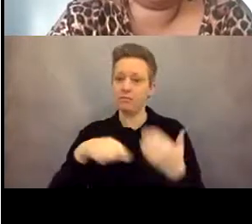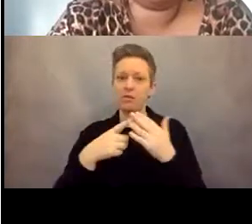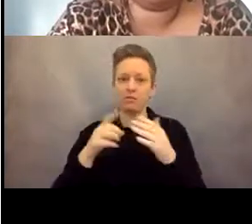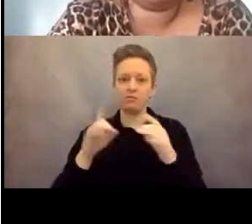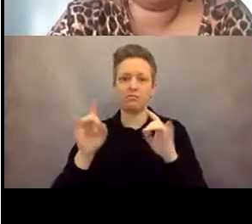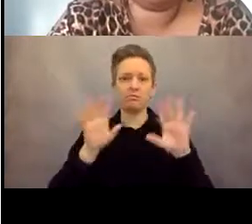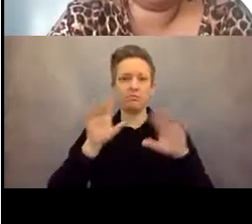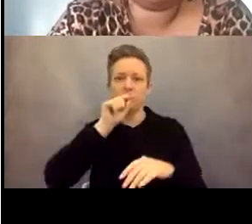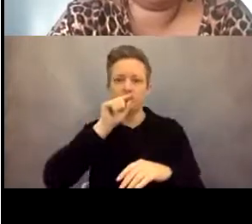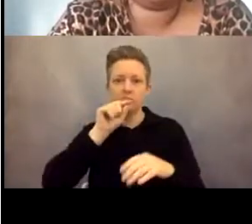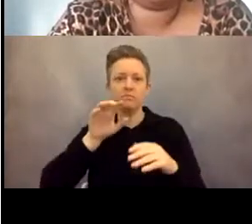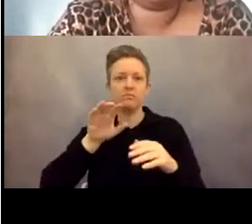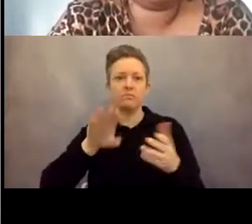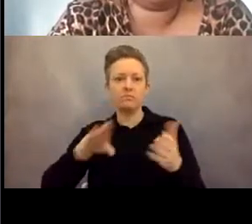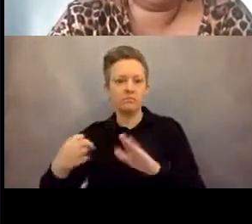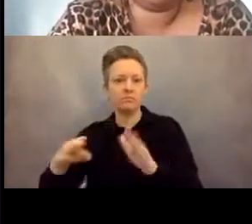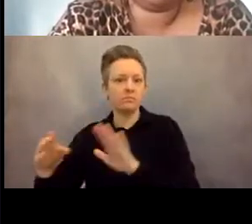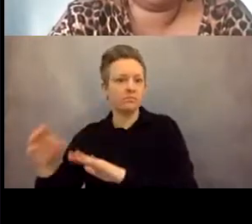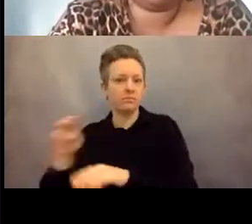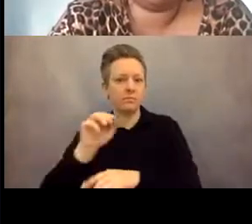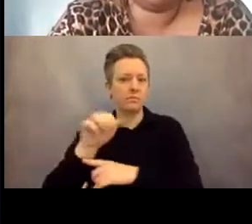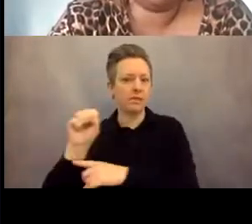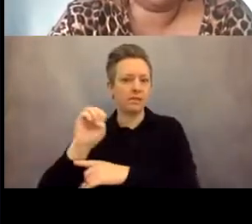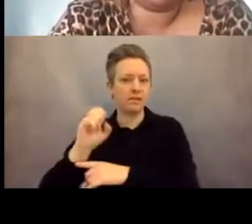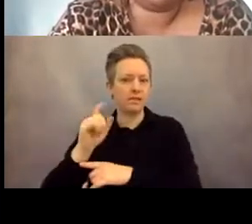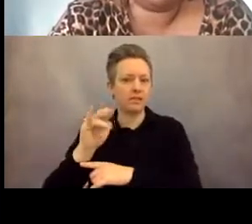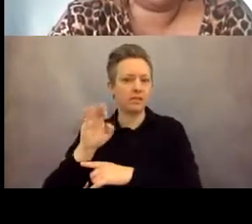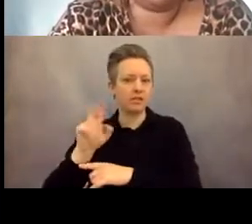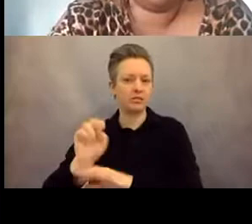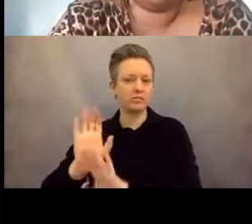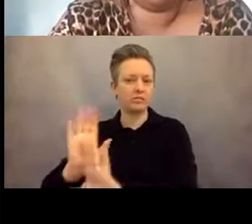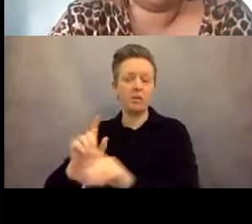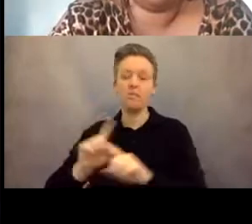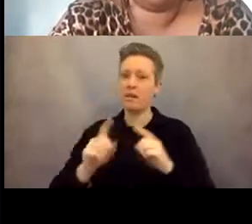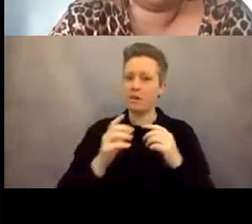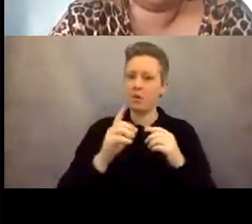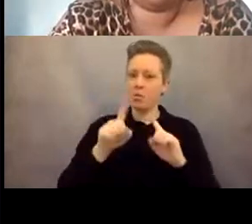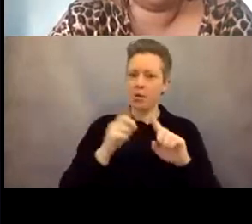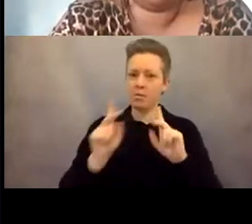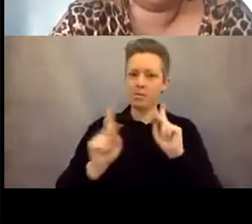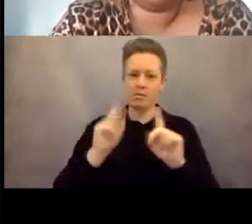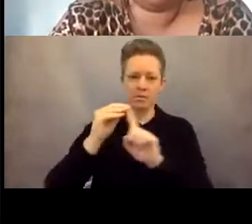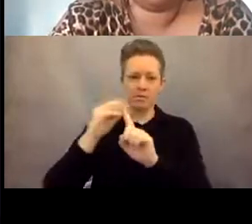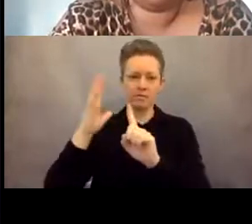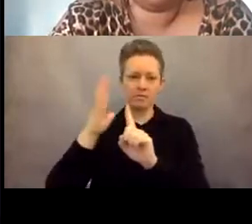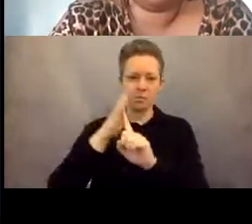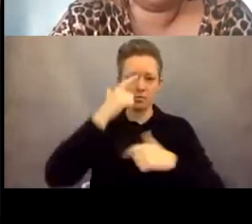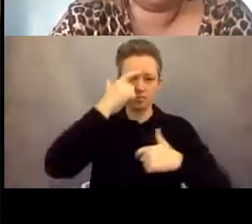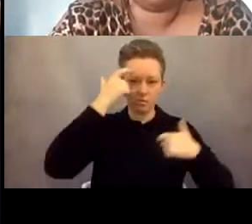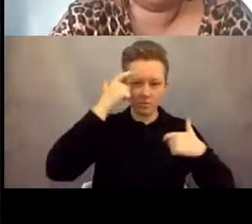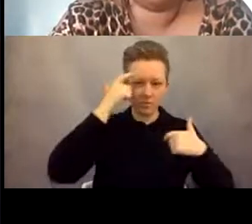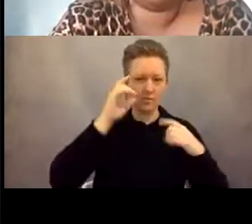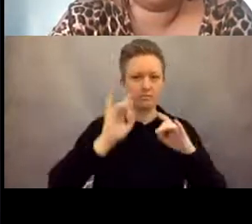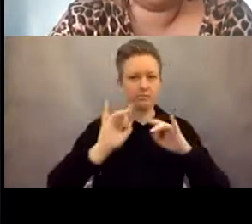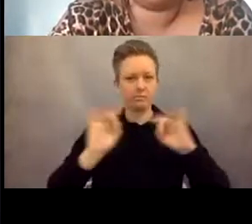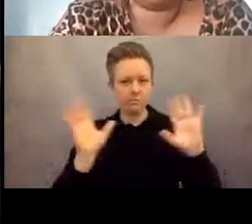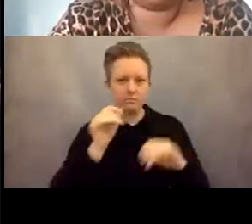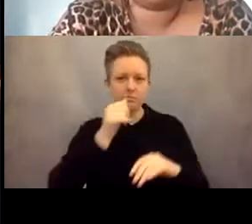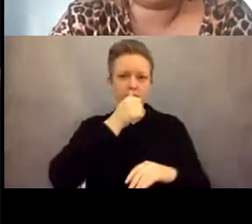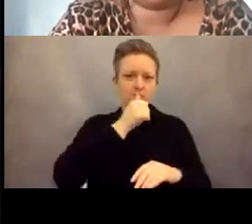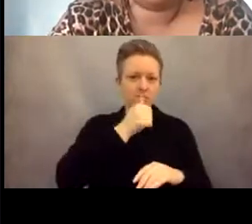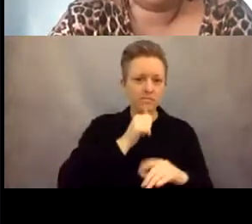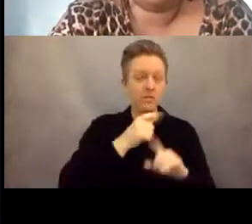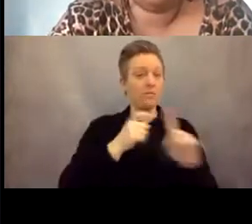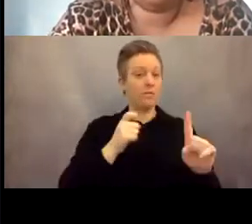extinction. But what we know is that when humans are exposed to suffering, hardship, crisis, trauma of humans, other living